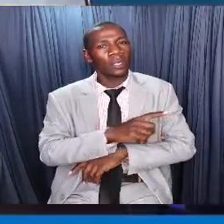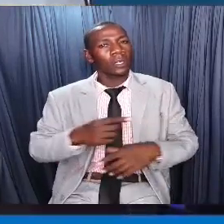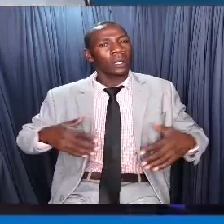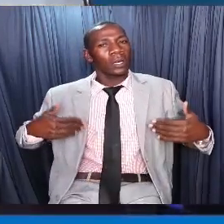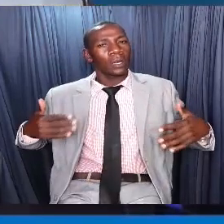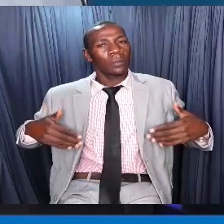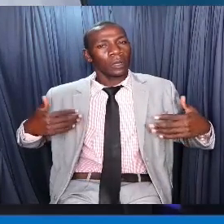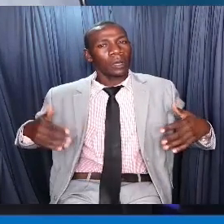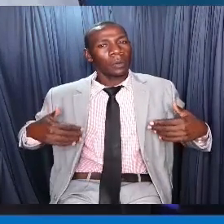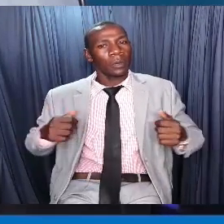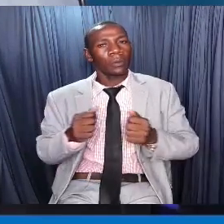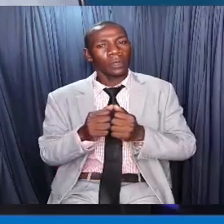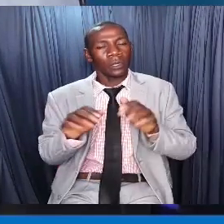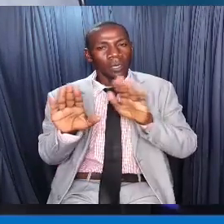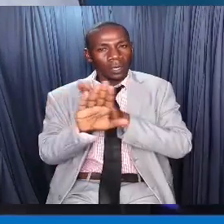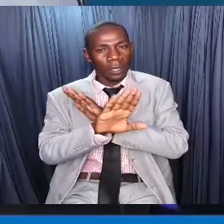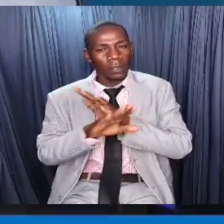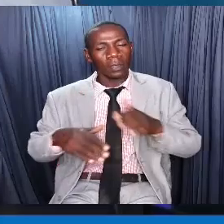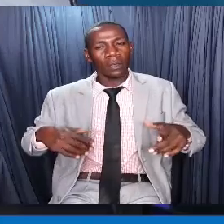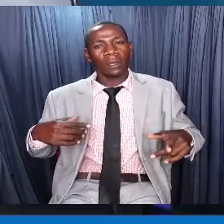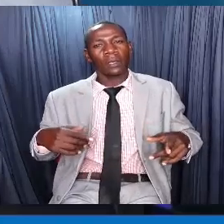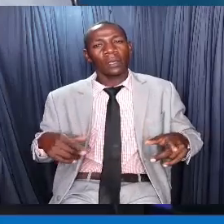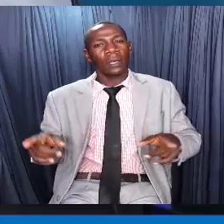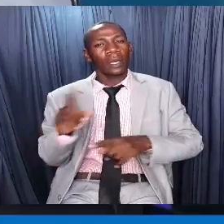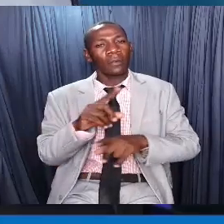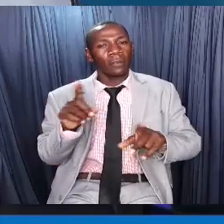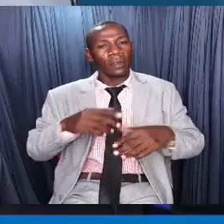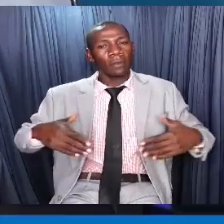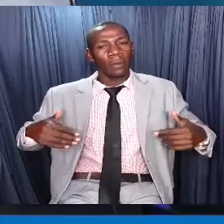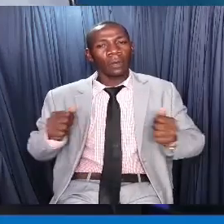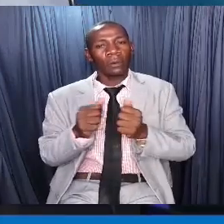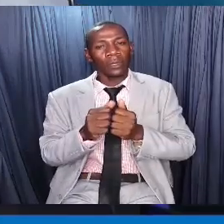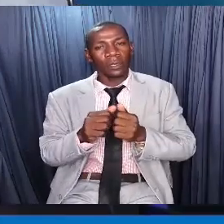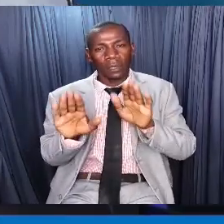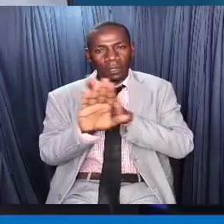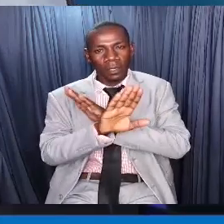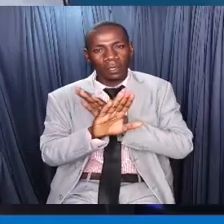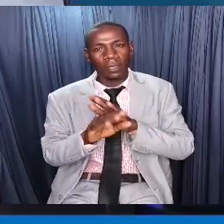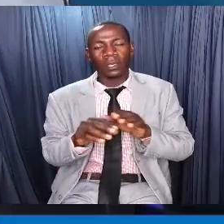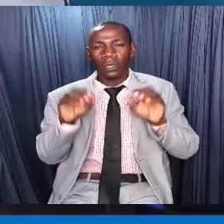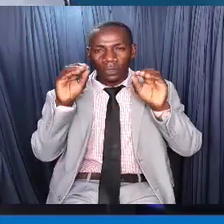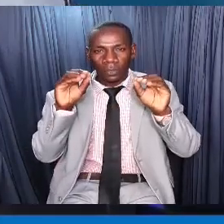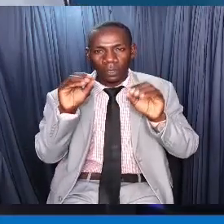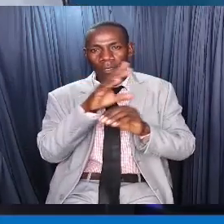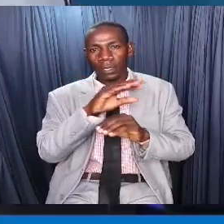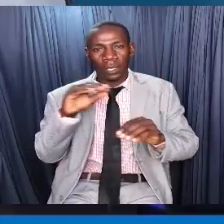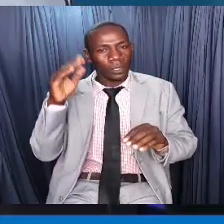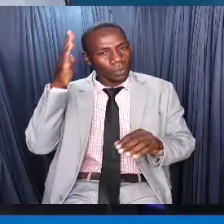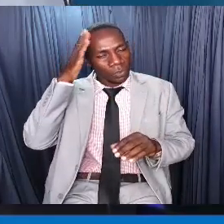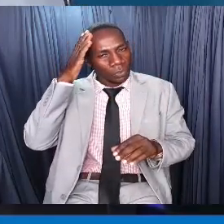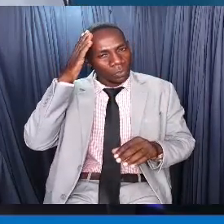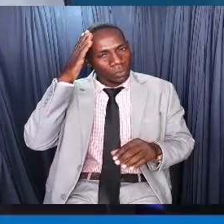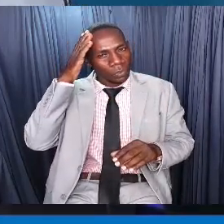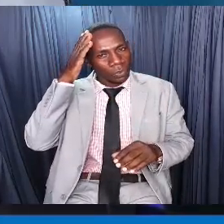Unafurahia giza. You are happy with the darkness. Kila siku. Every day. Unafurahia giza. You are happy with the darkness. Ufundishwe mpaka ujue. You are taught till you